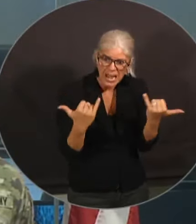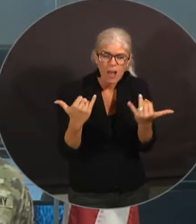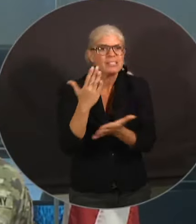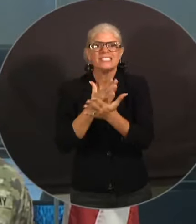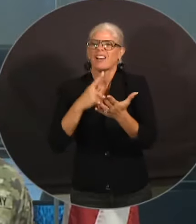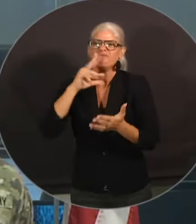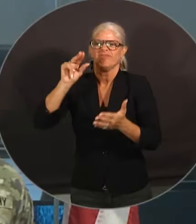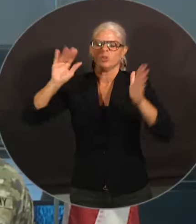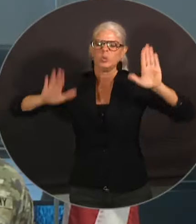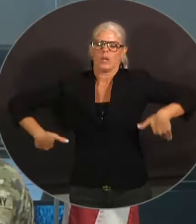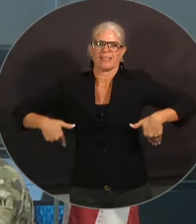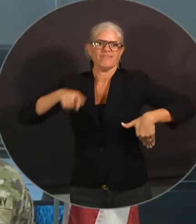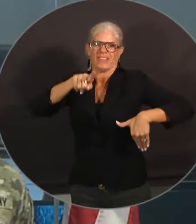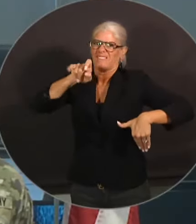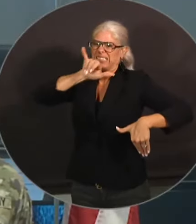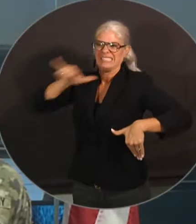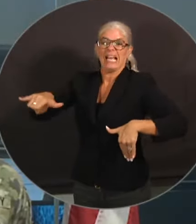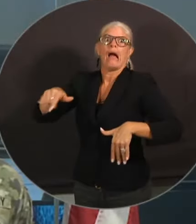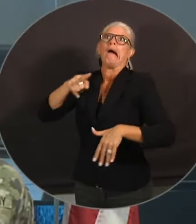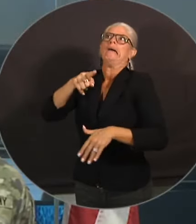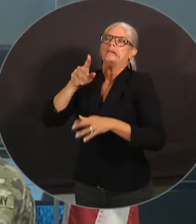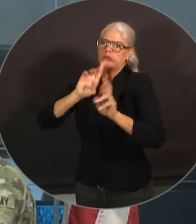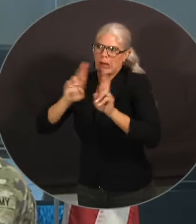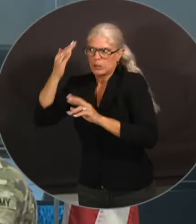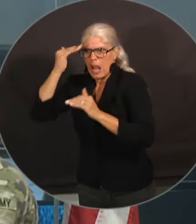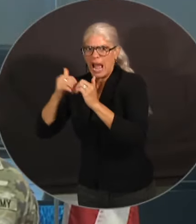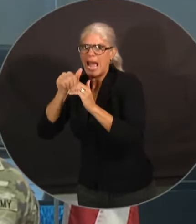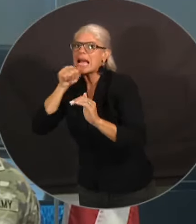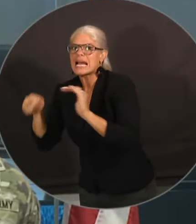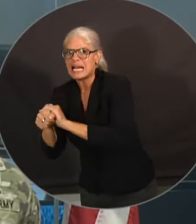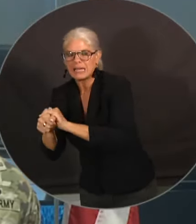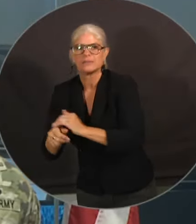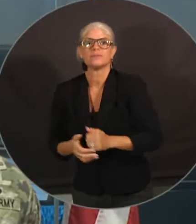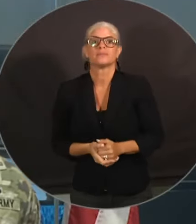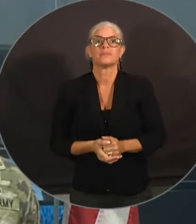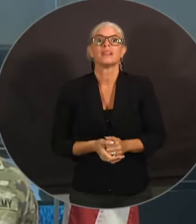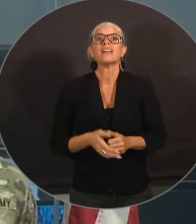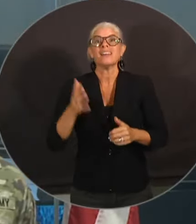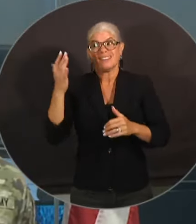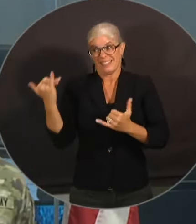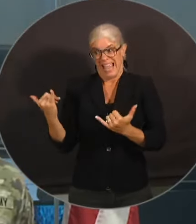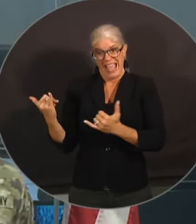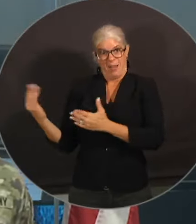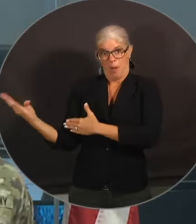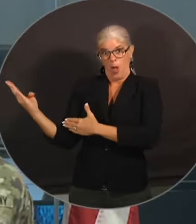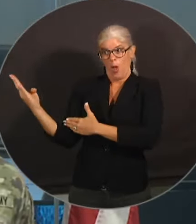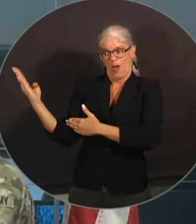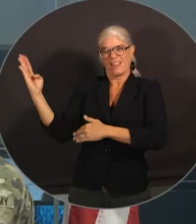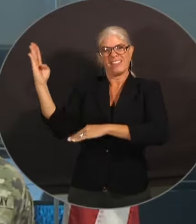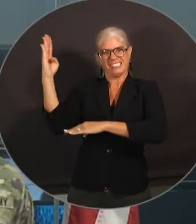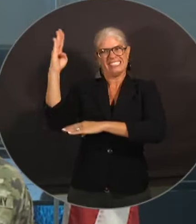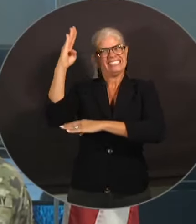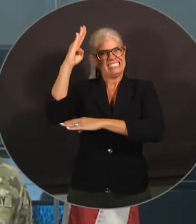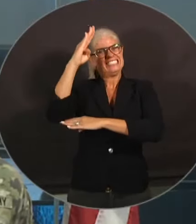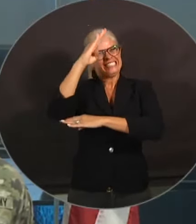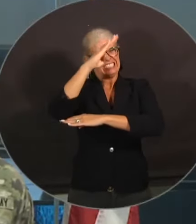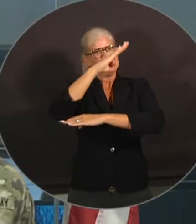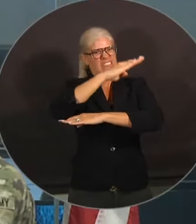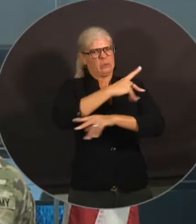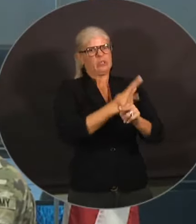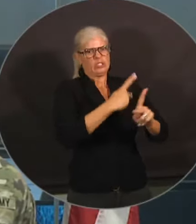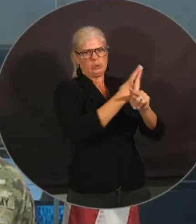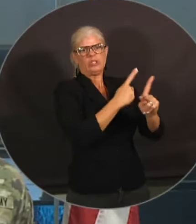of Florida that are experiencing more impacts now. As the day goes on up here in North Florida, that is going to be something that they're going to